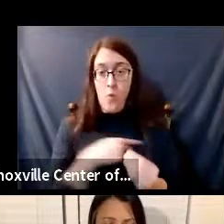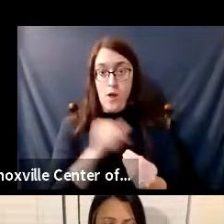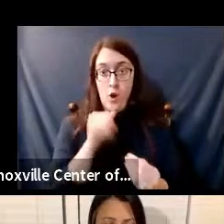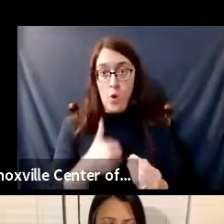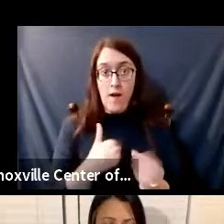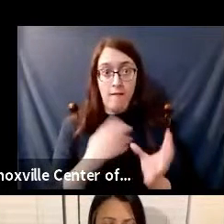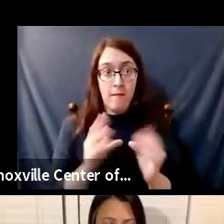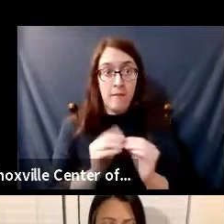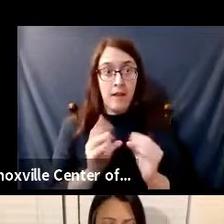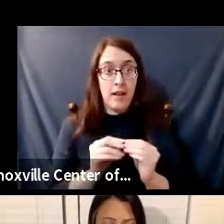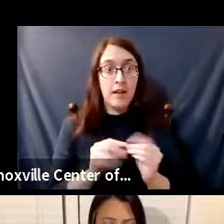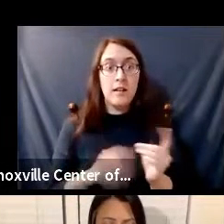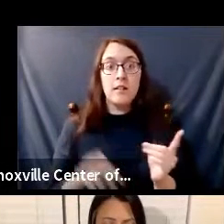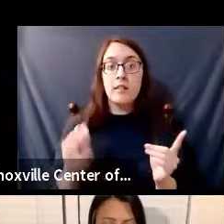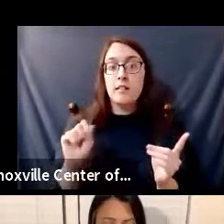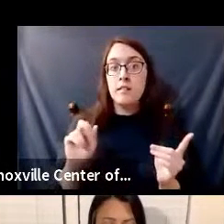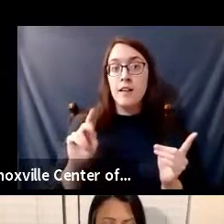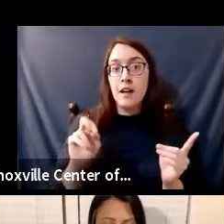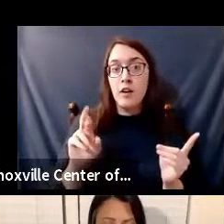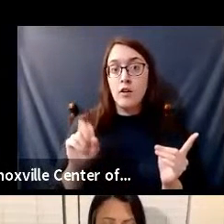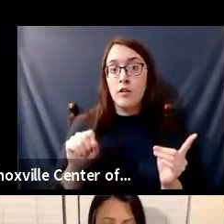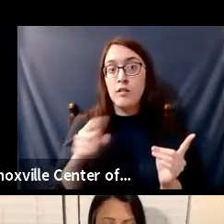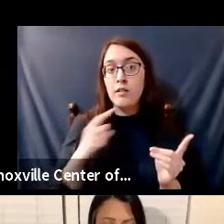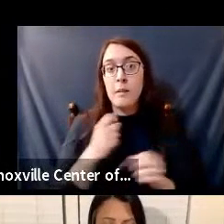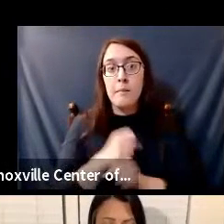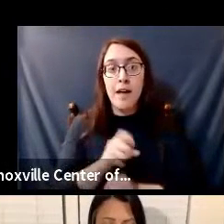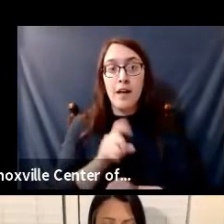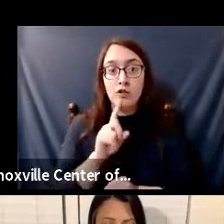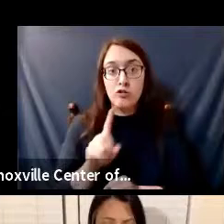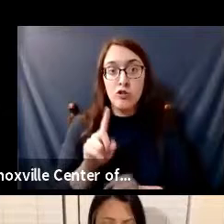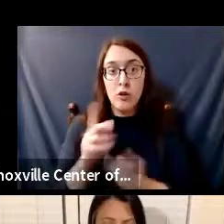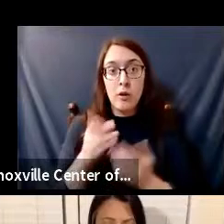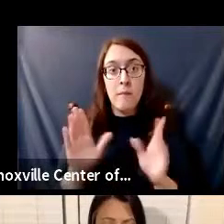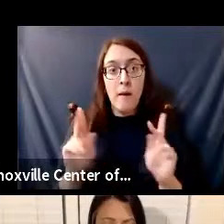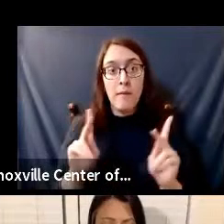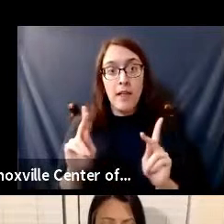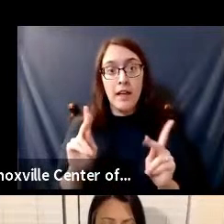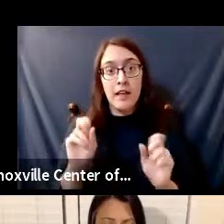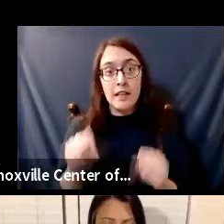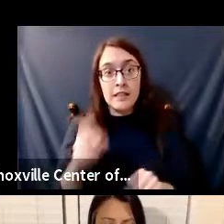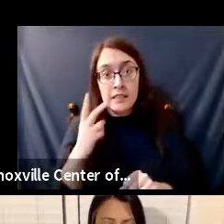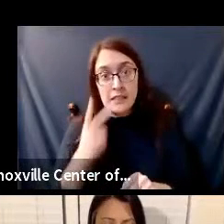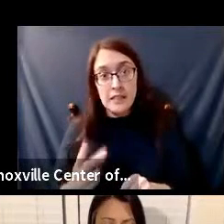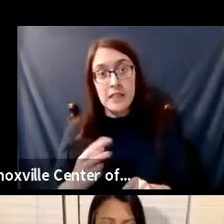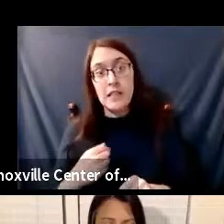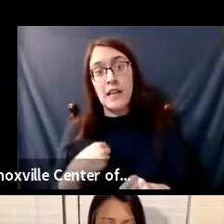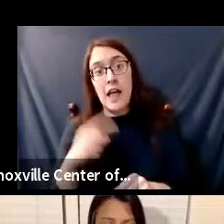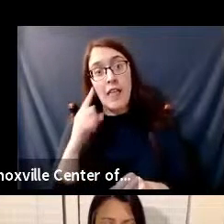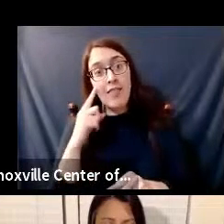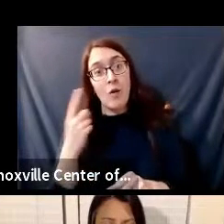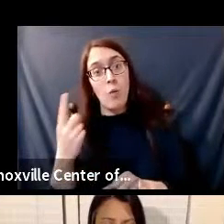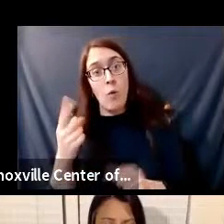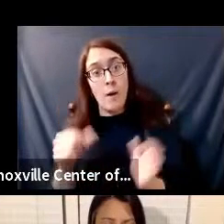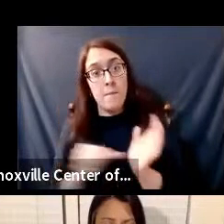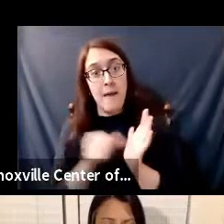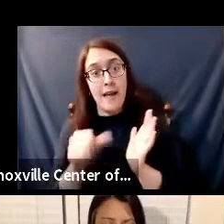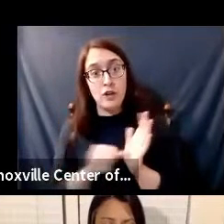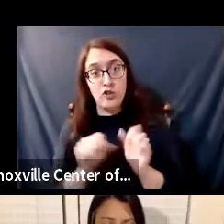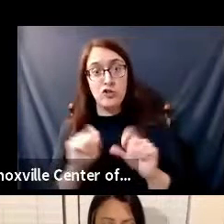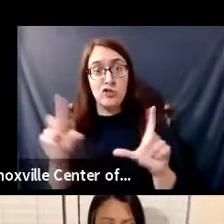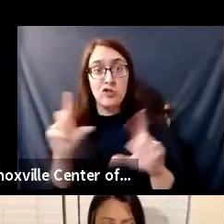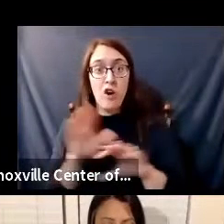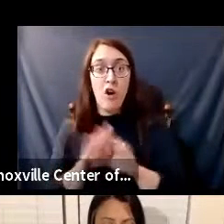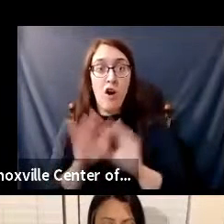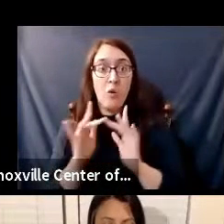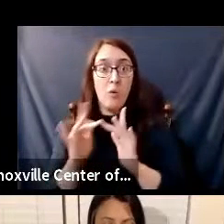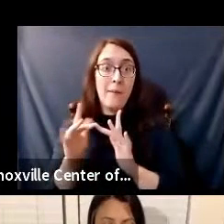Yes, and just make sure the public gets to see it too. I believe there's been a page or something set up on my website so the public can see that